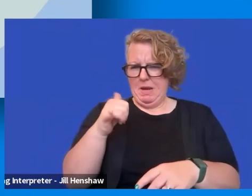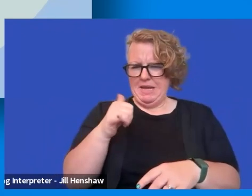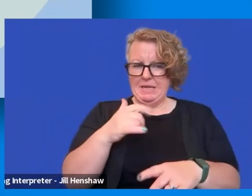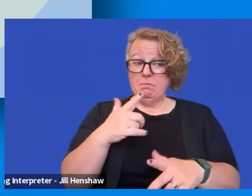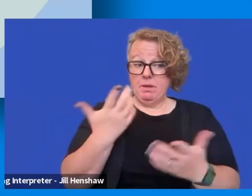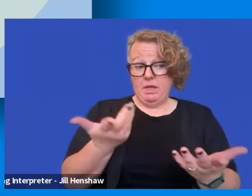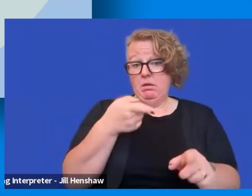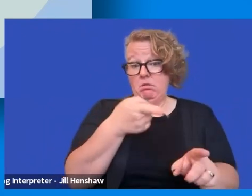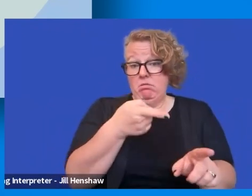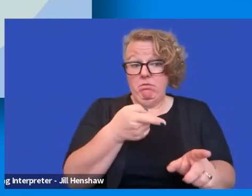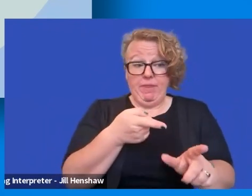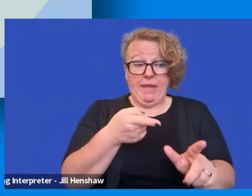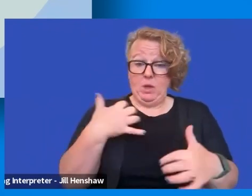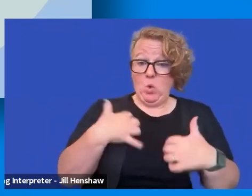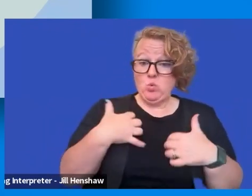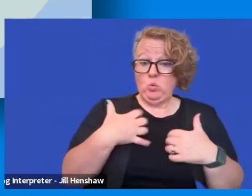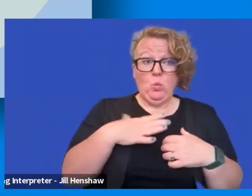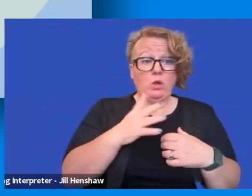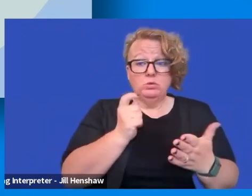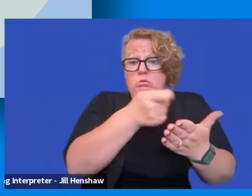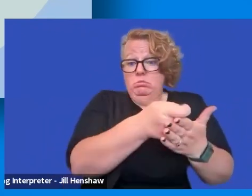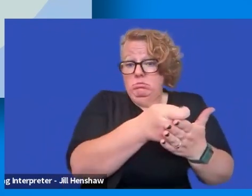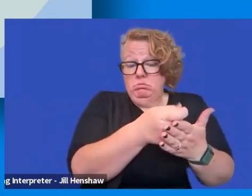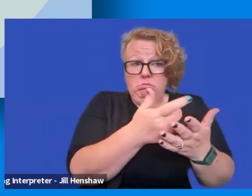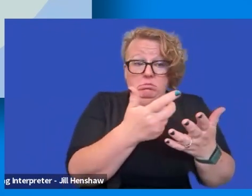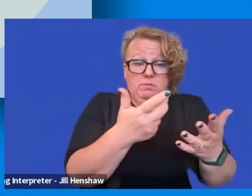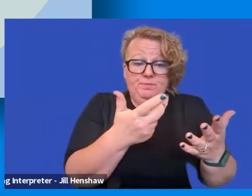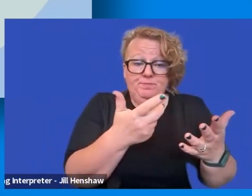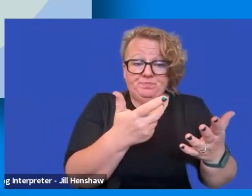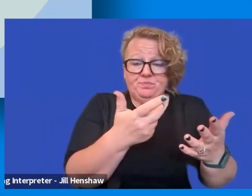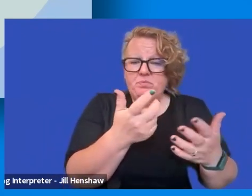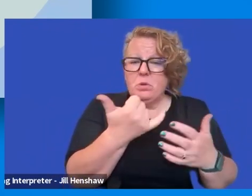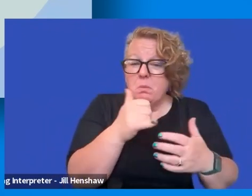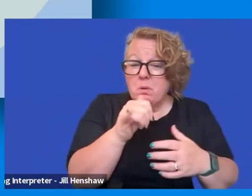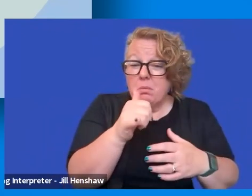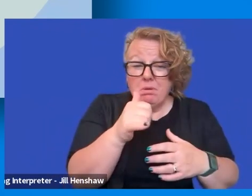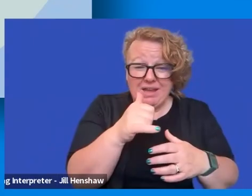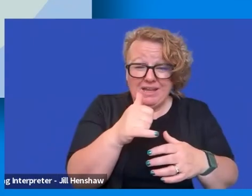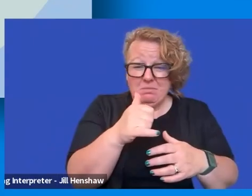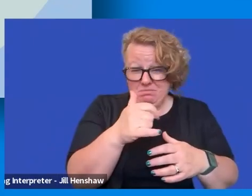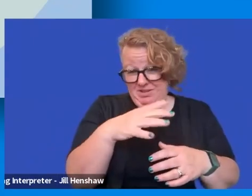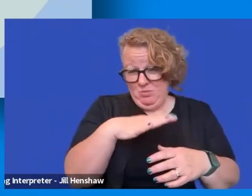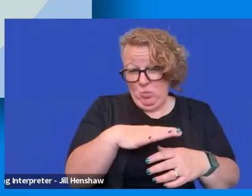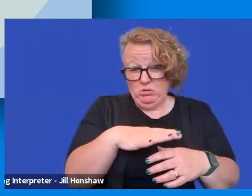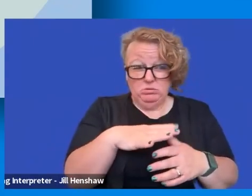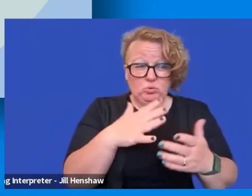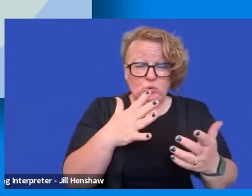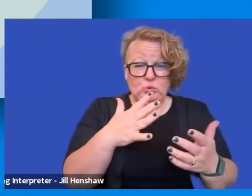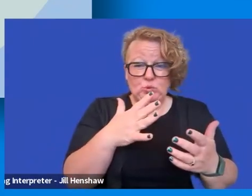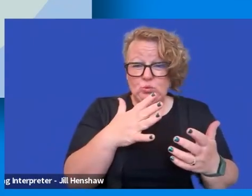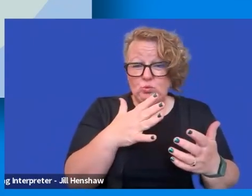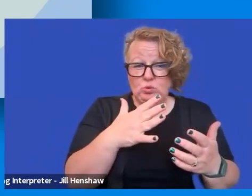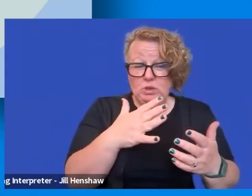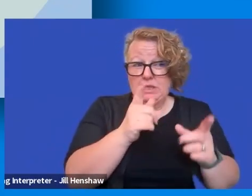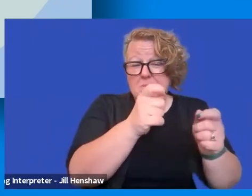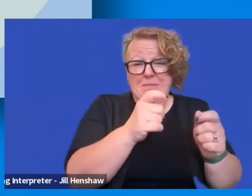interest in sitting in town halls and getting information on these calls, but don't end up submitting. So it's